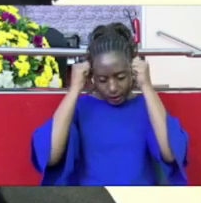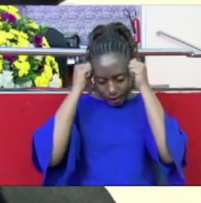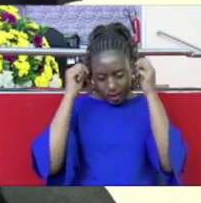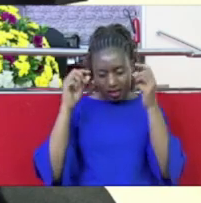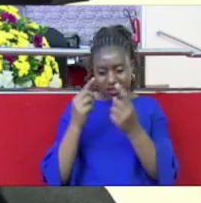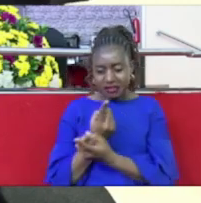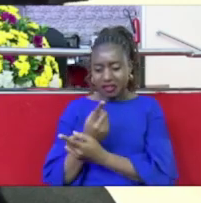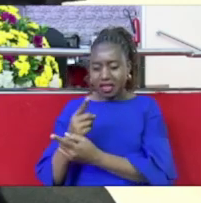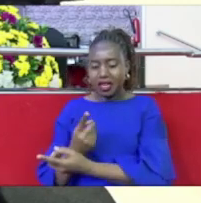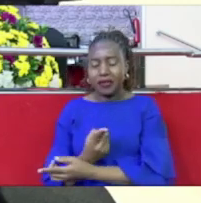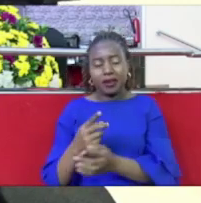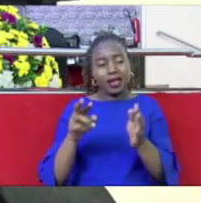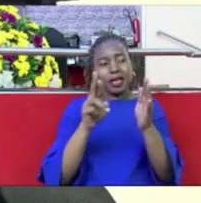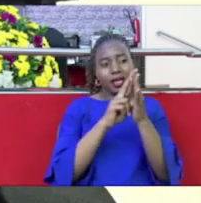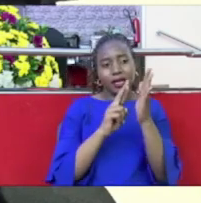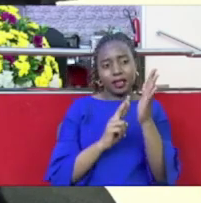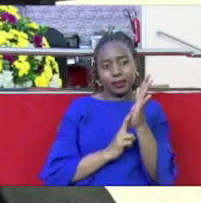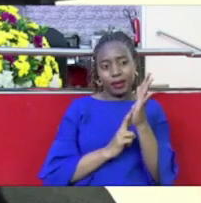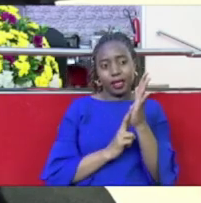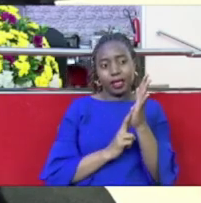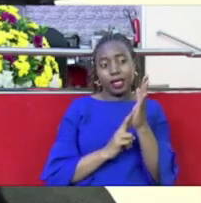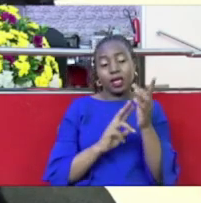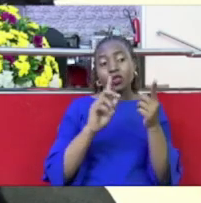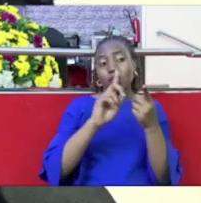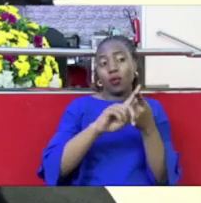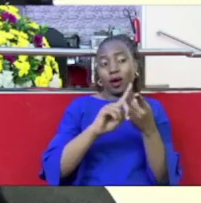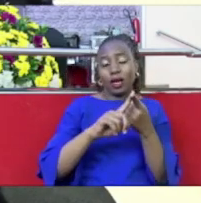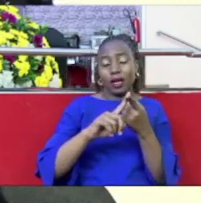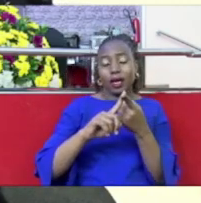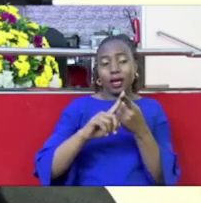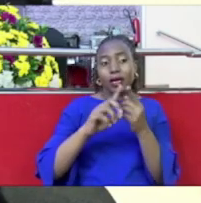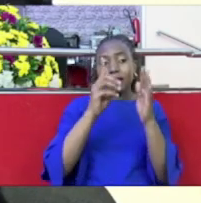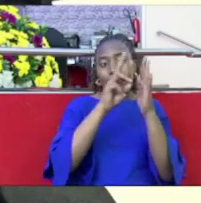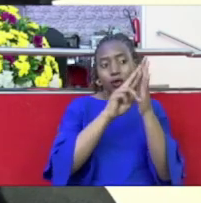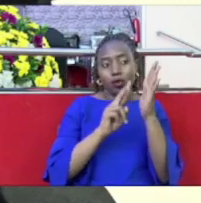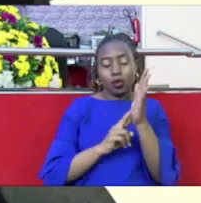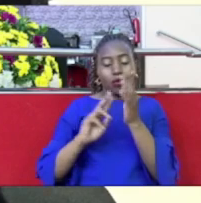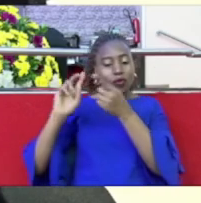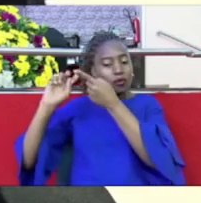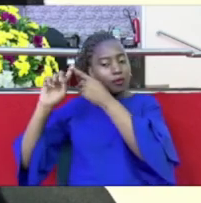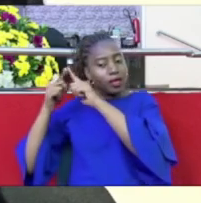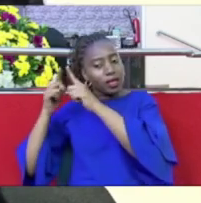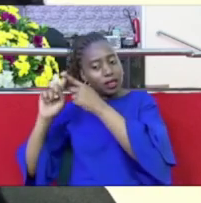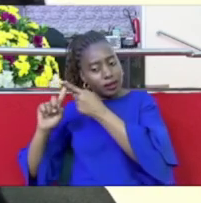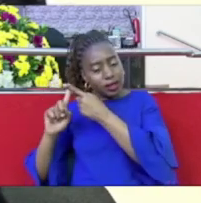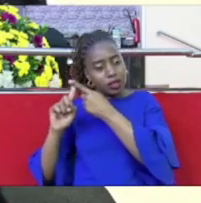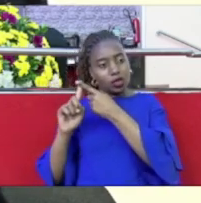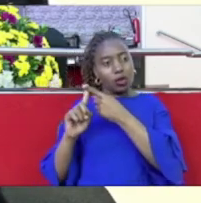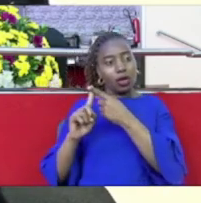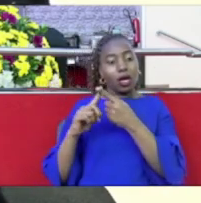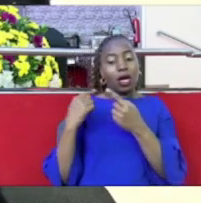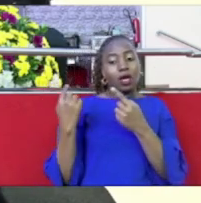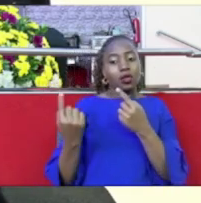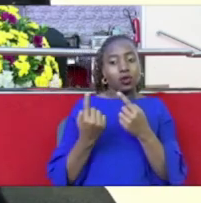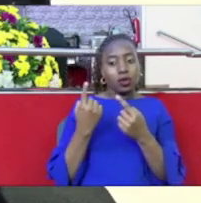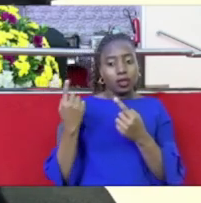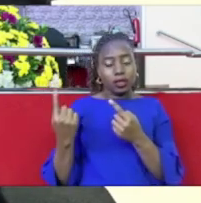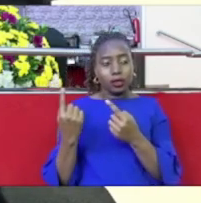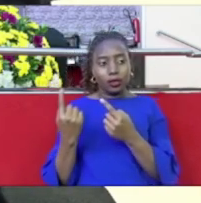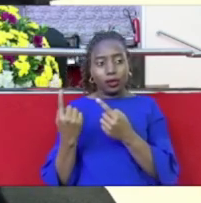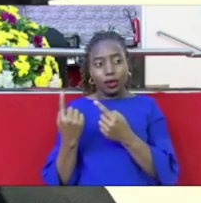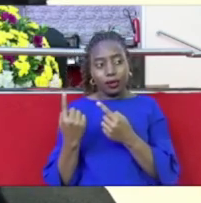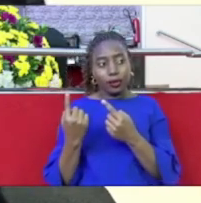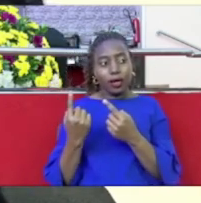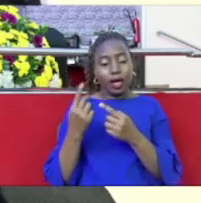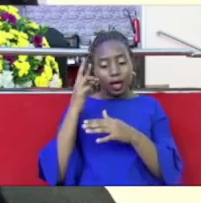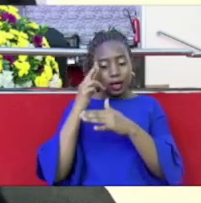mbalimbali. One of them is the discipline of meditation. Ilikuwa ni nidhamu ya kuomba. Solitude and submission. Ya kuwa na upweke na kutii.